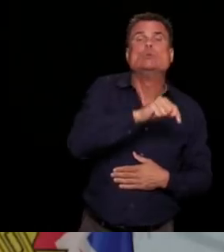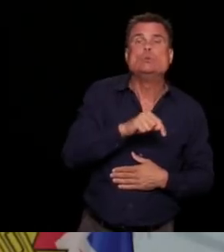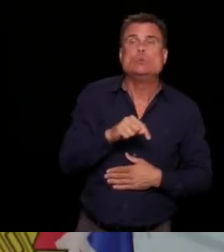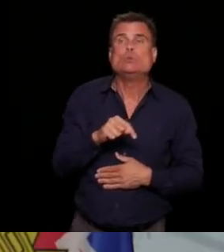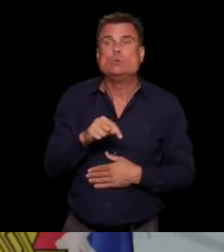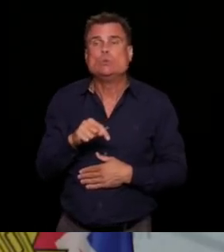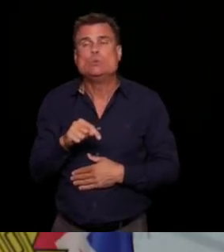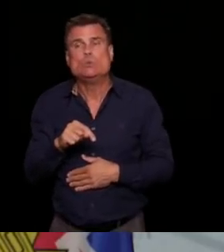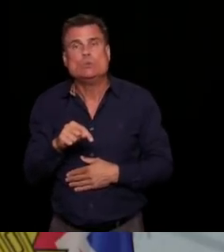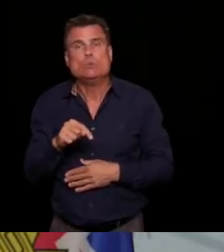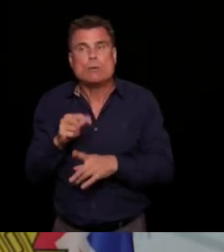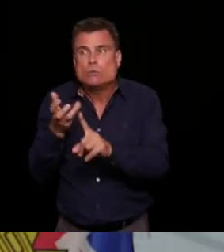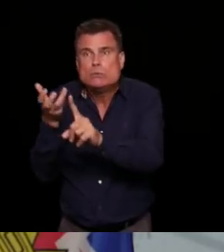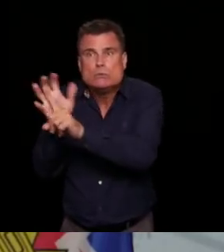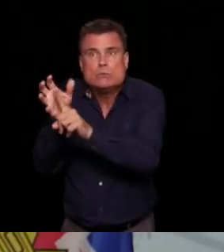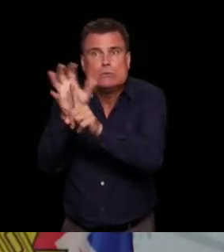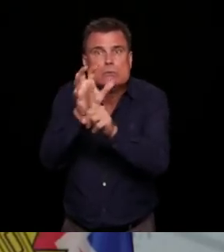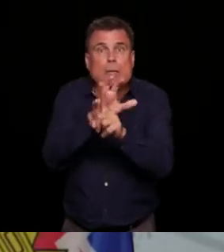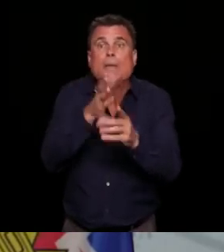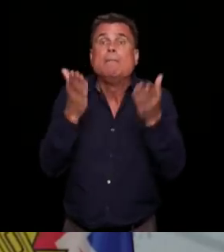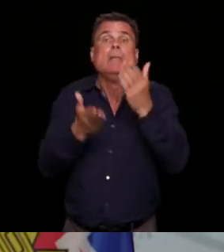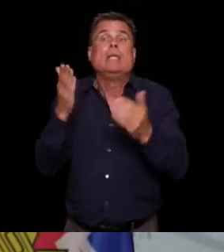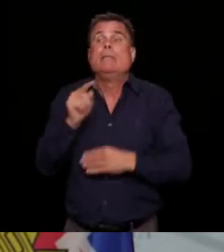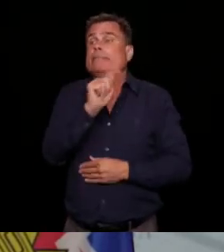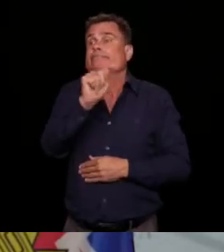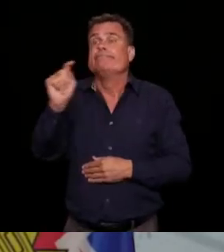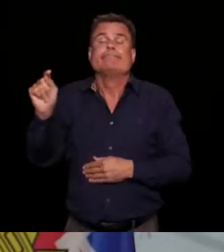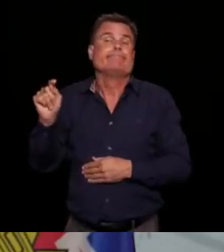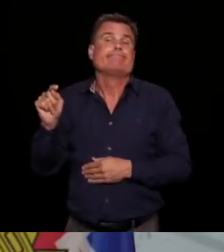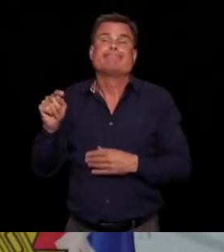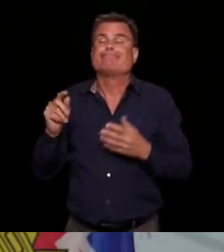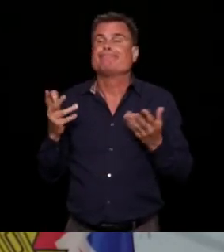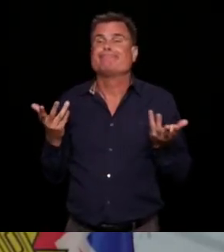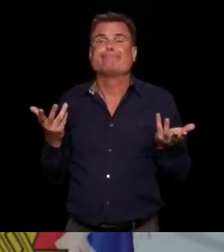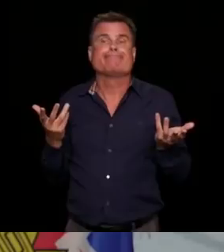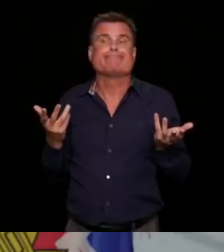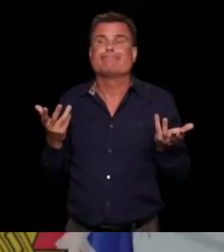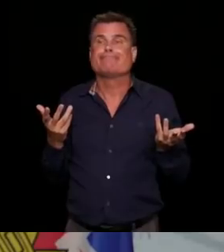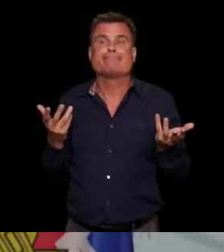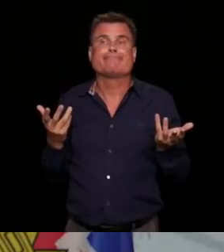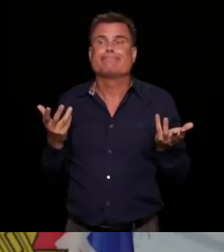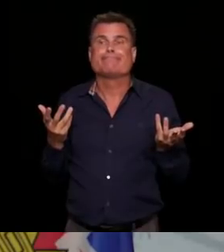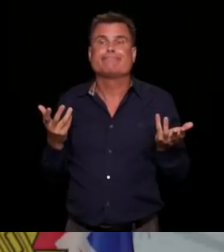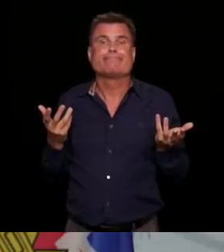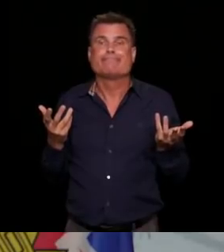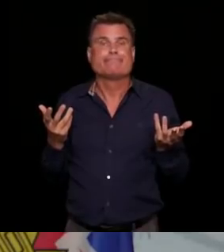increase in infections. It is a way of comparing testing capacity